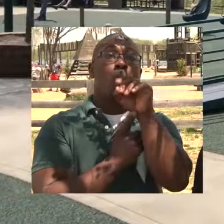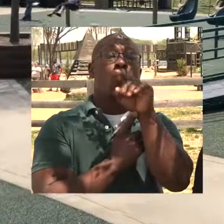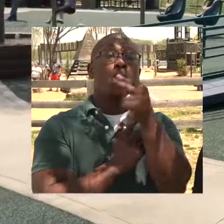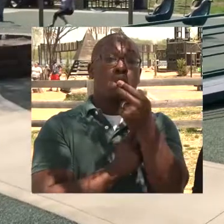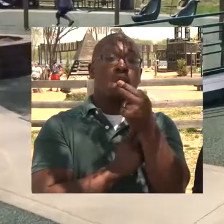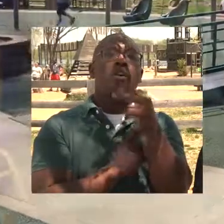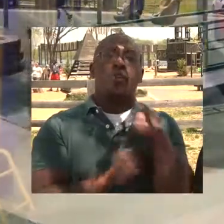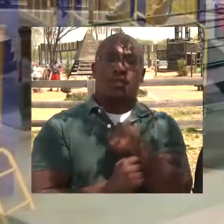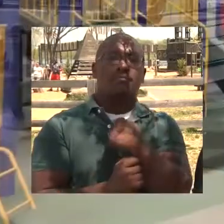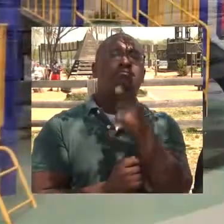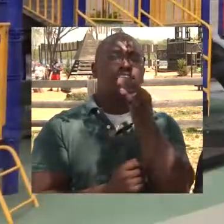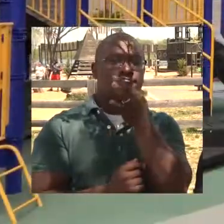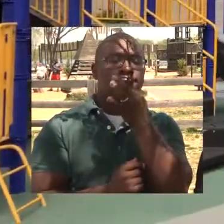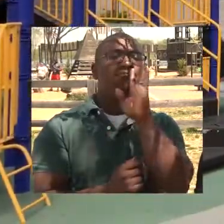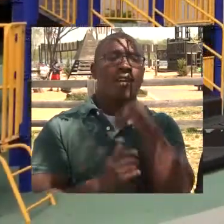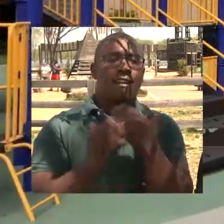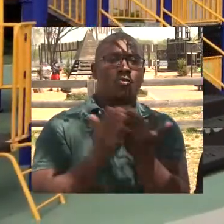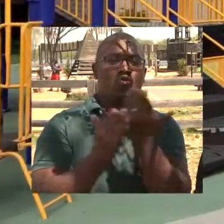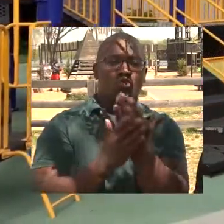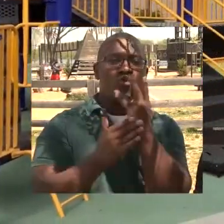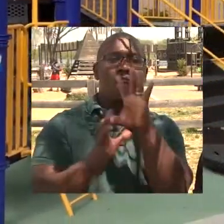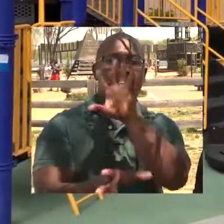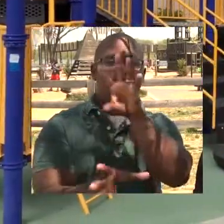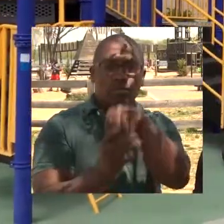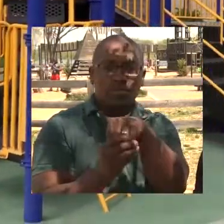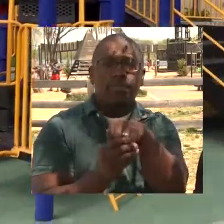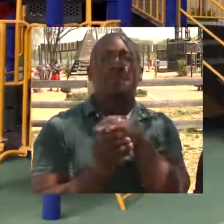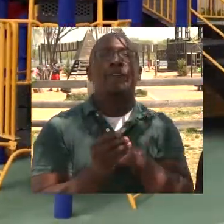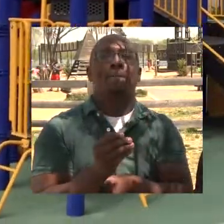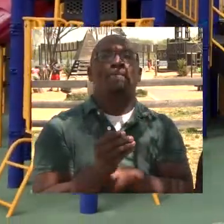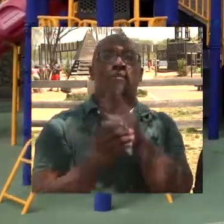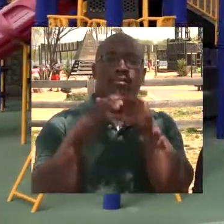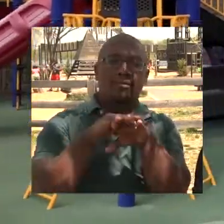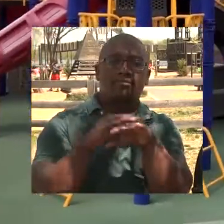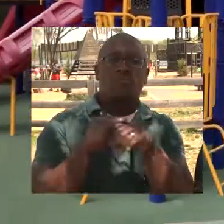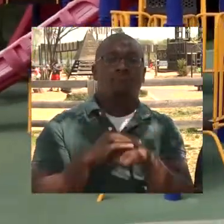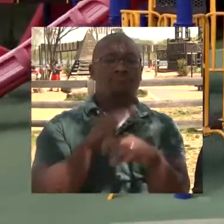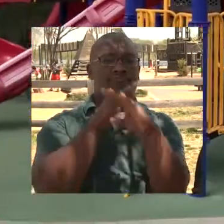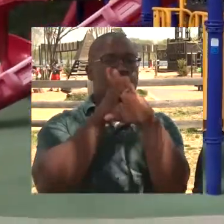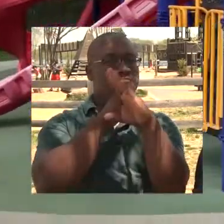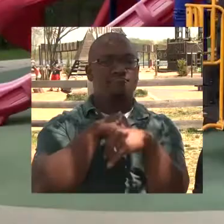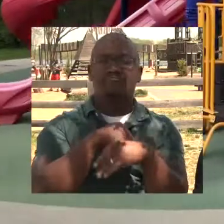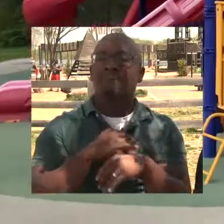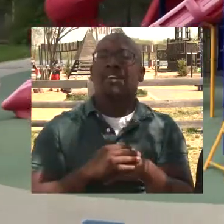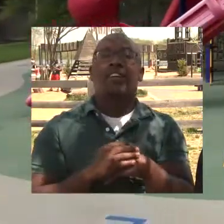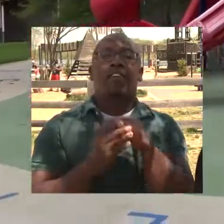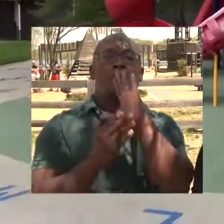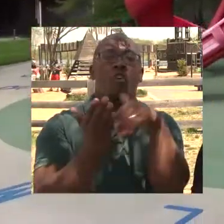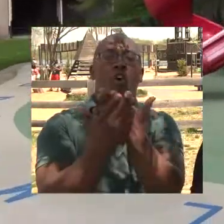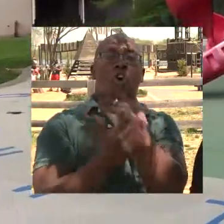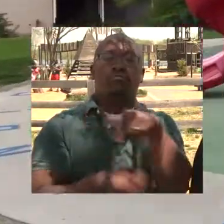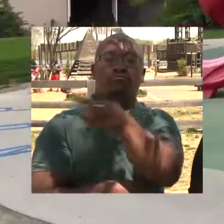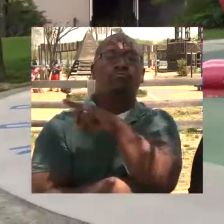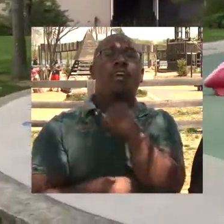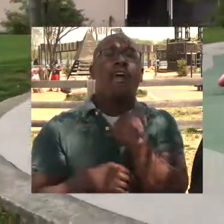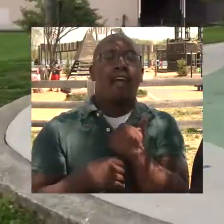parks online that are inclusive, that are accessible, and barrier-free for those that have disabilities.